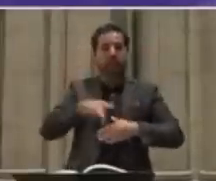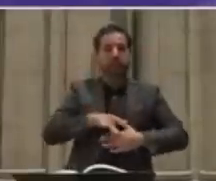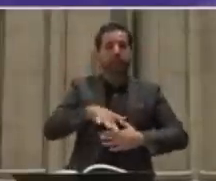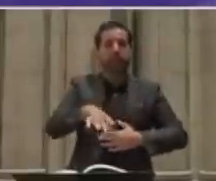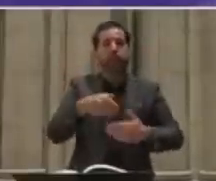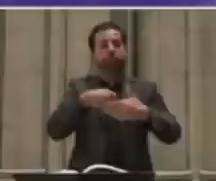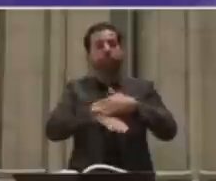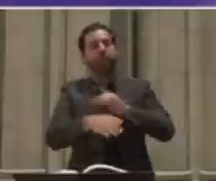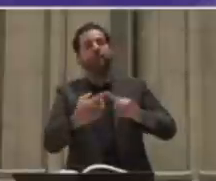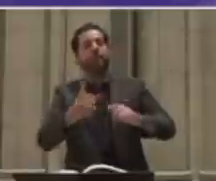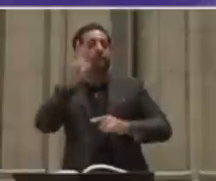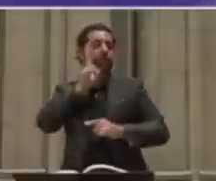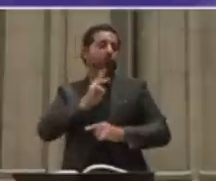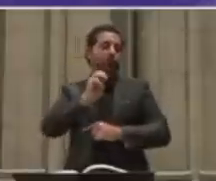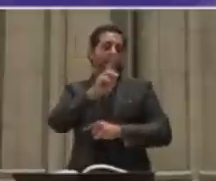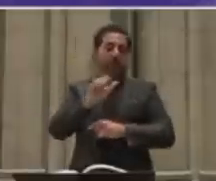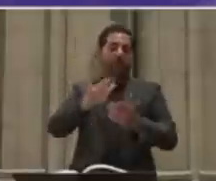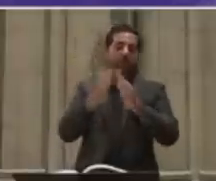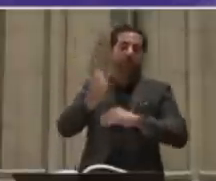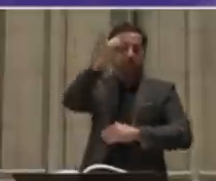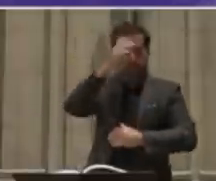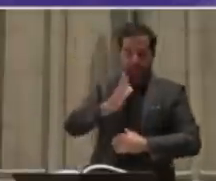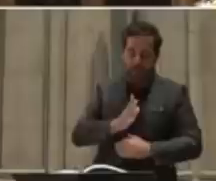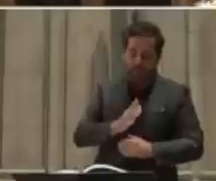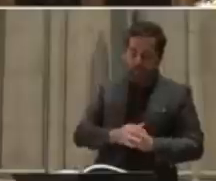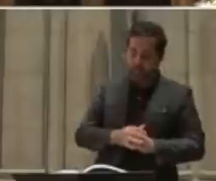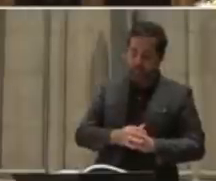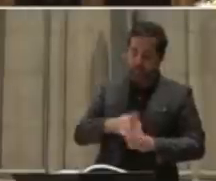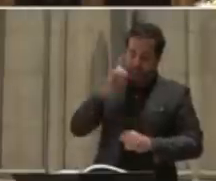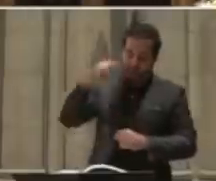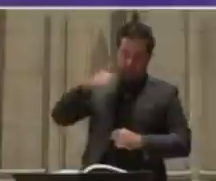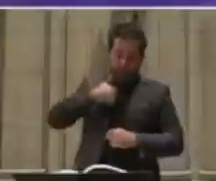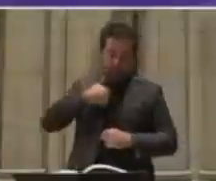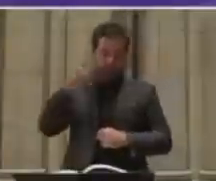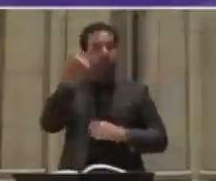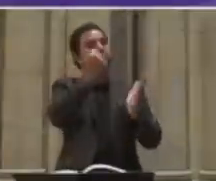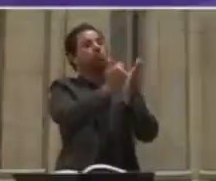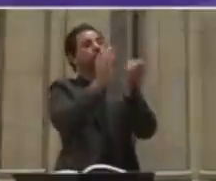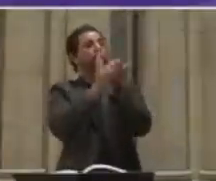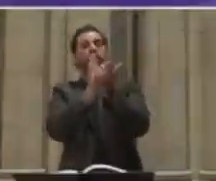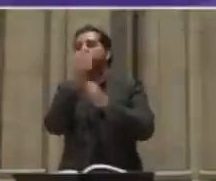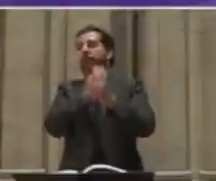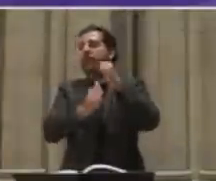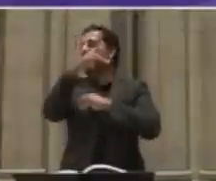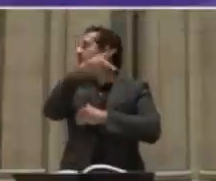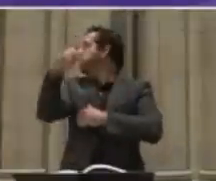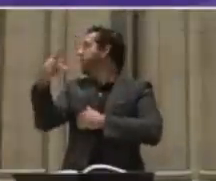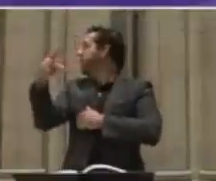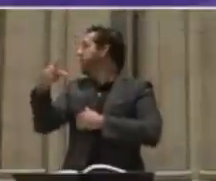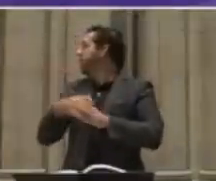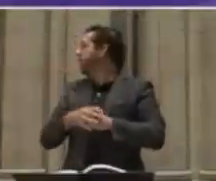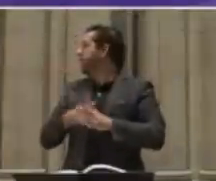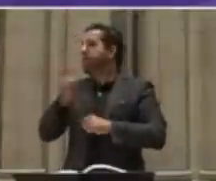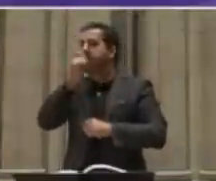the Virgin Mary and was made man. For our sake he was crucified under Pontius Pilate.